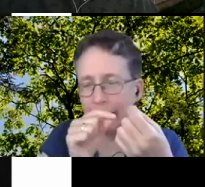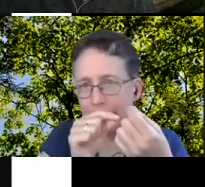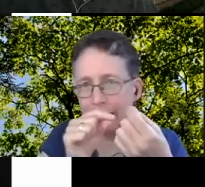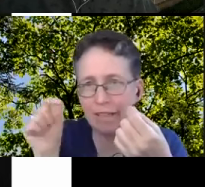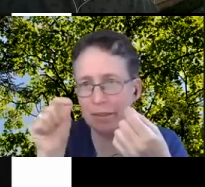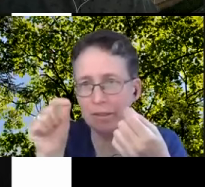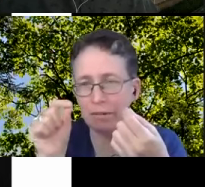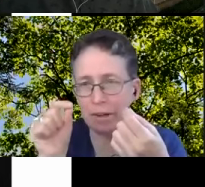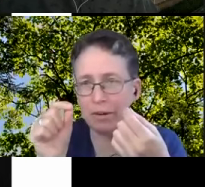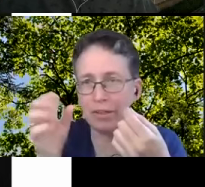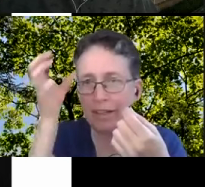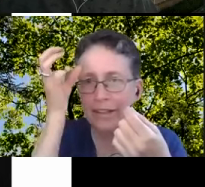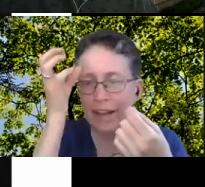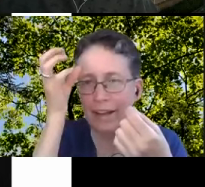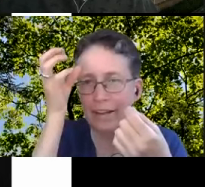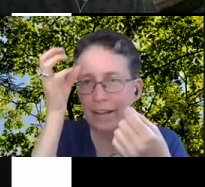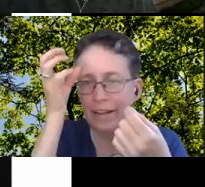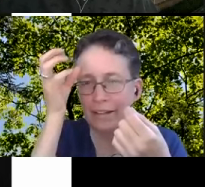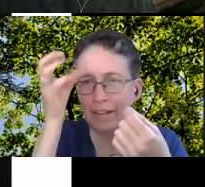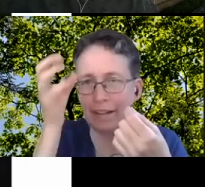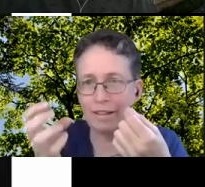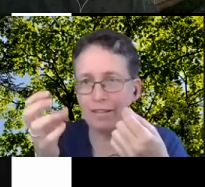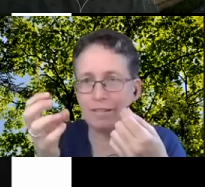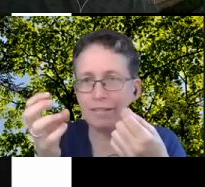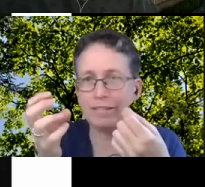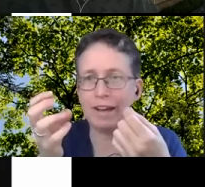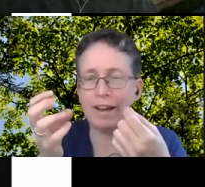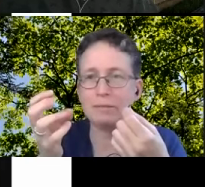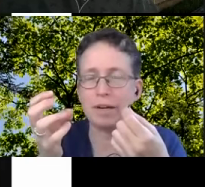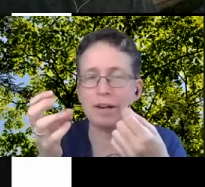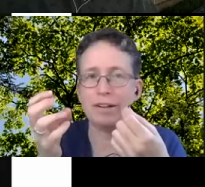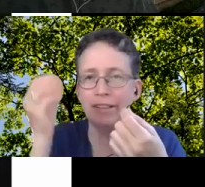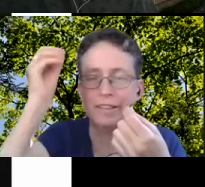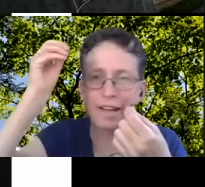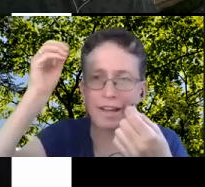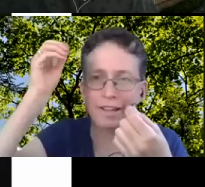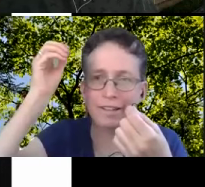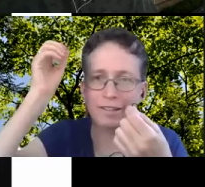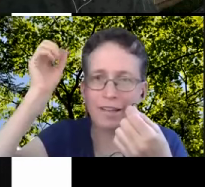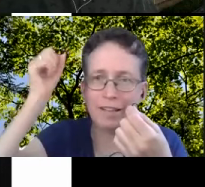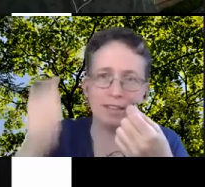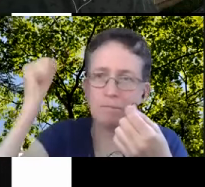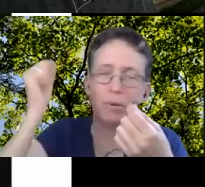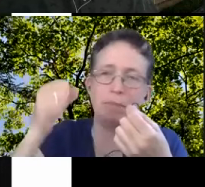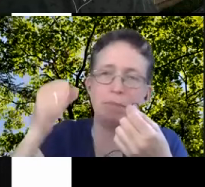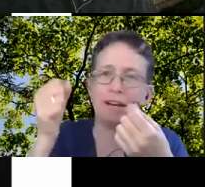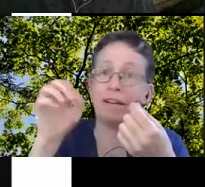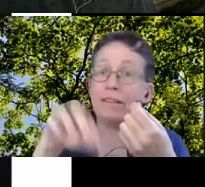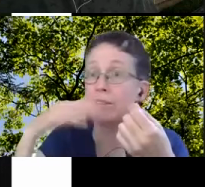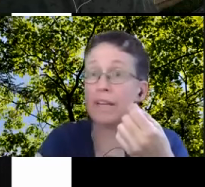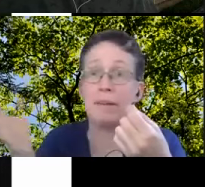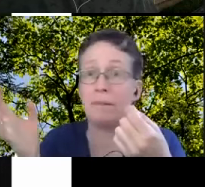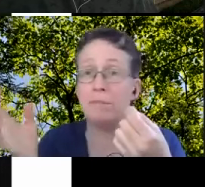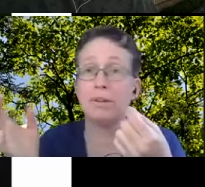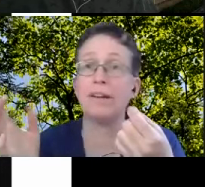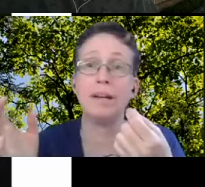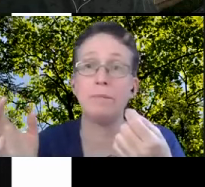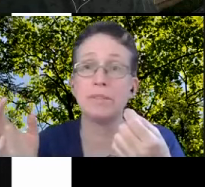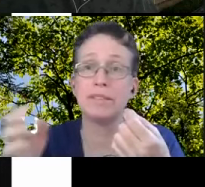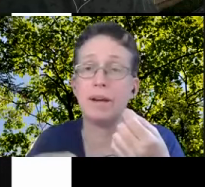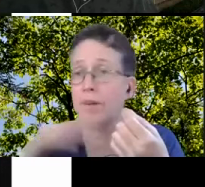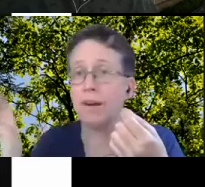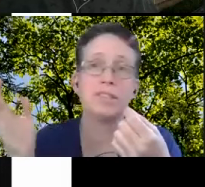this like a tiny little dirt road and a gas well and then this booming sound, and people are